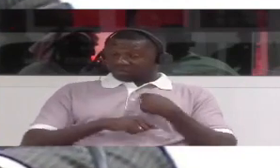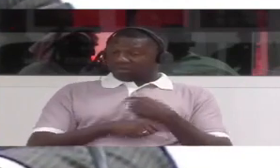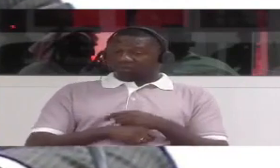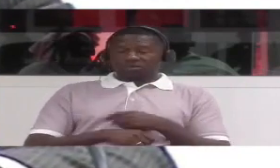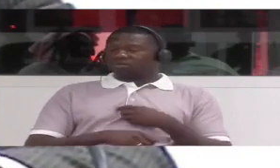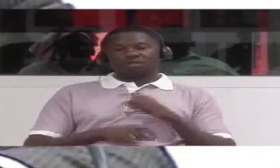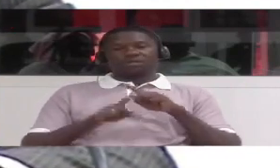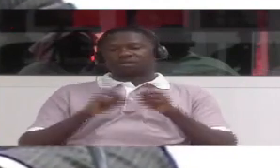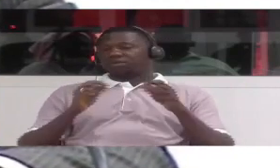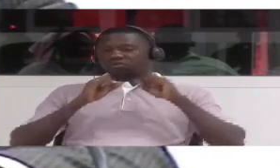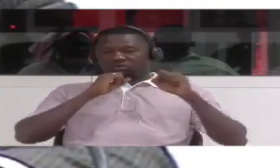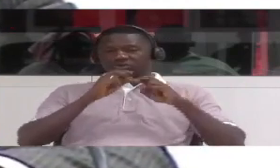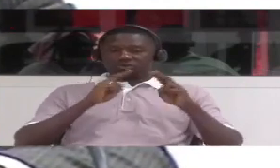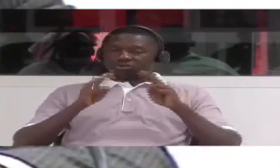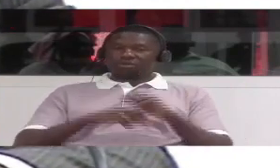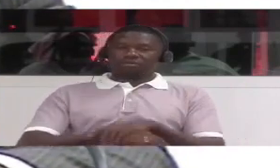different story.